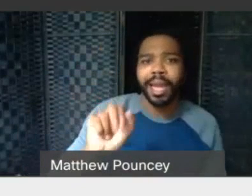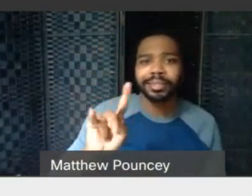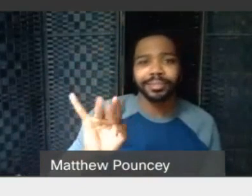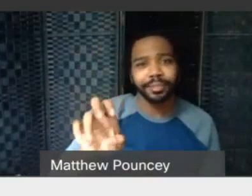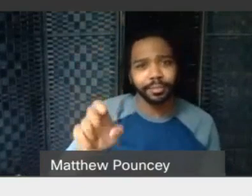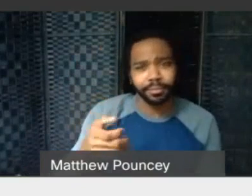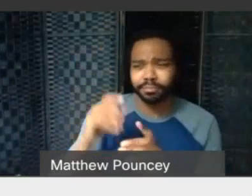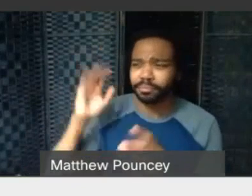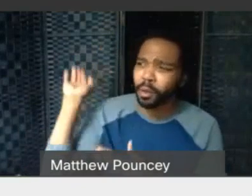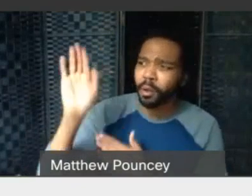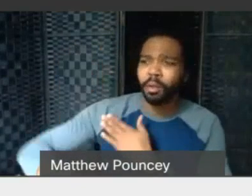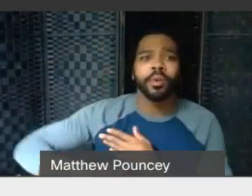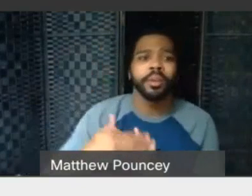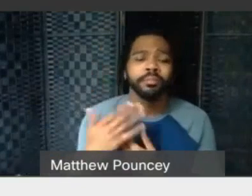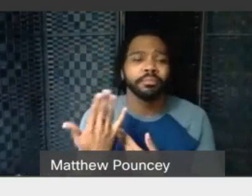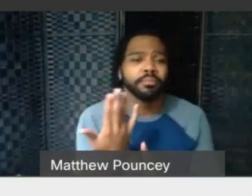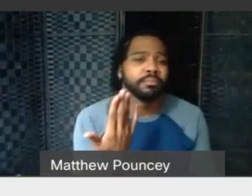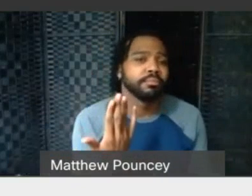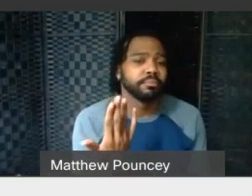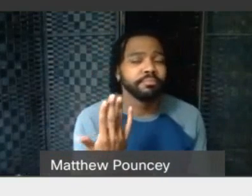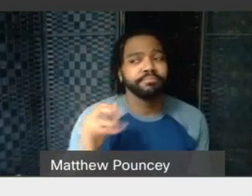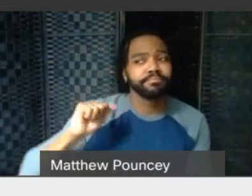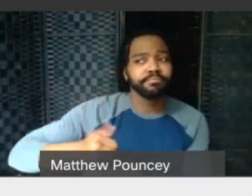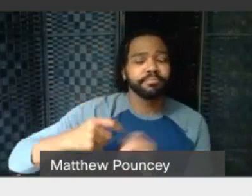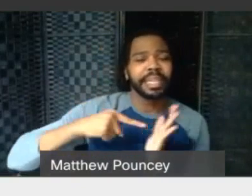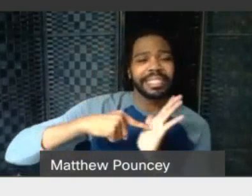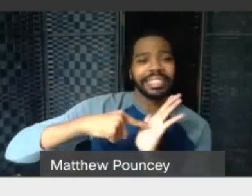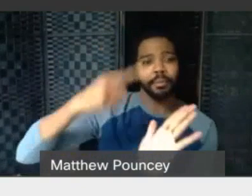and have set an example for others.